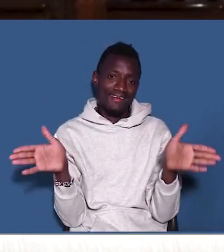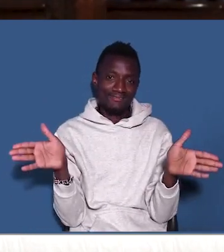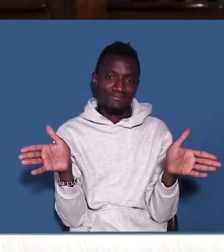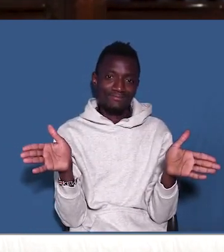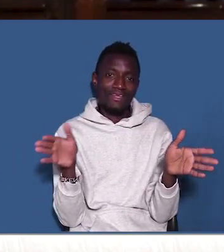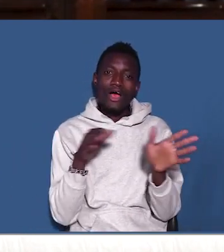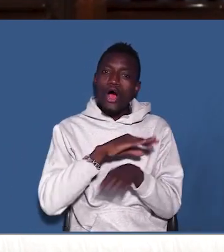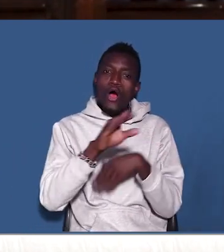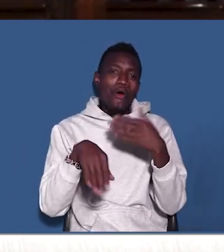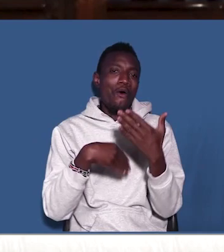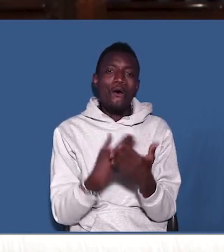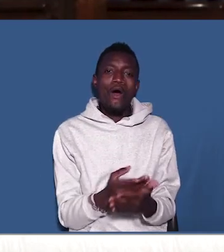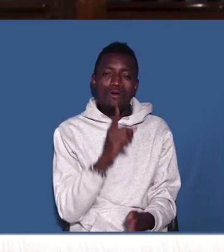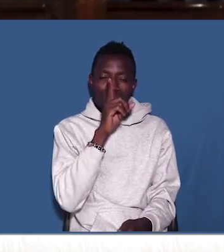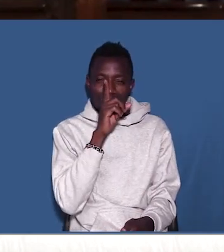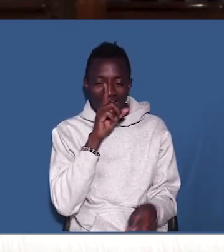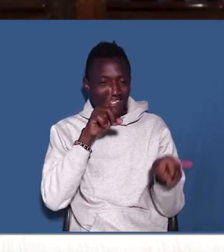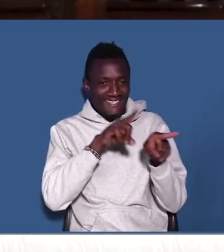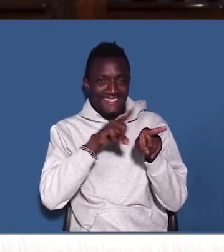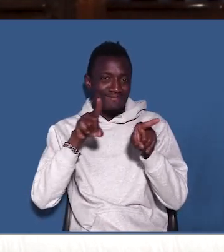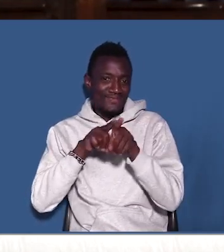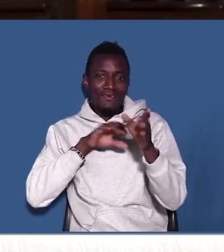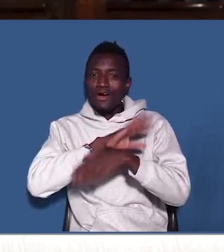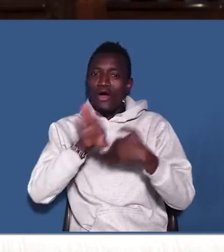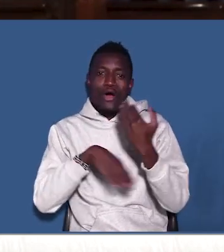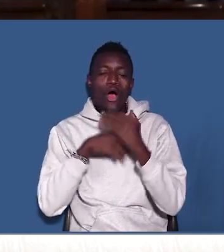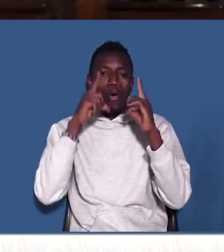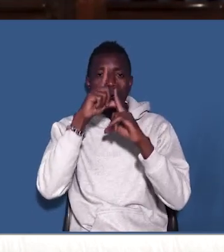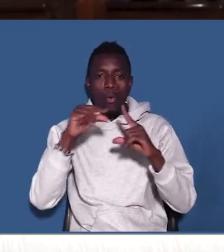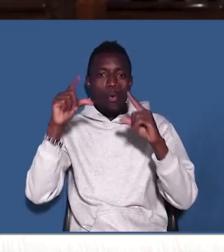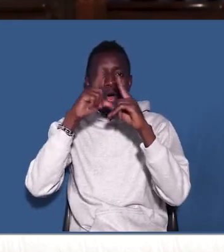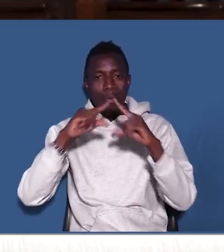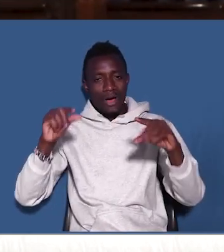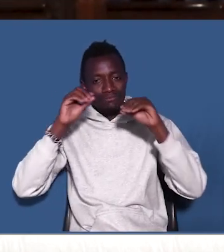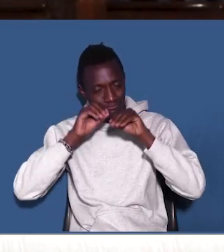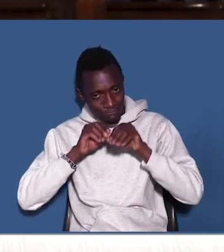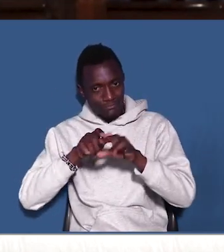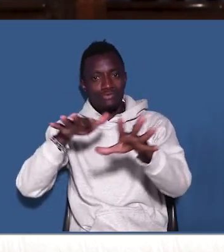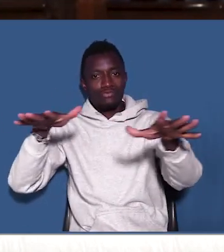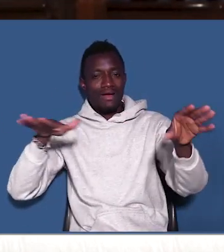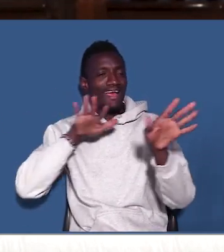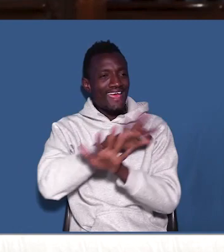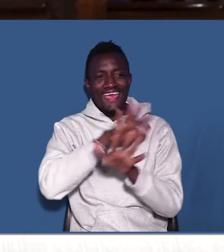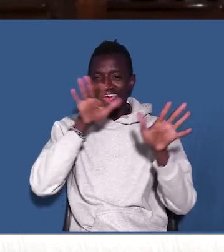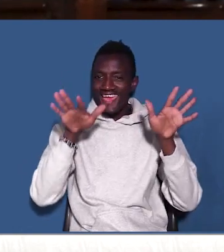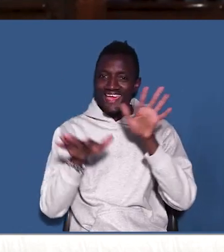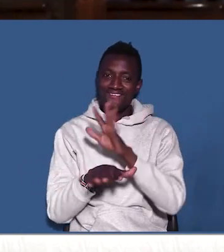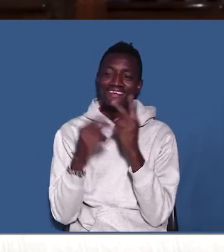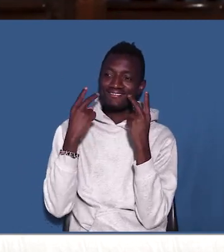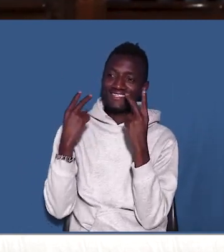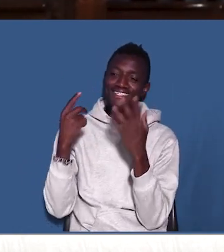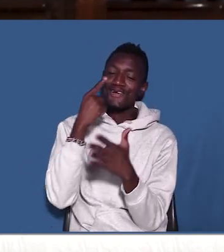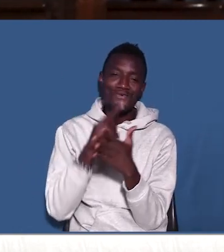spoken parts, and you will find that it is finished. It is